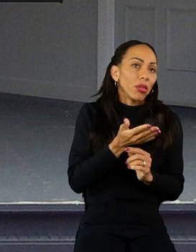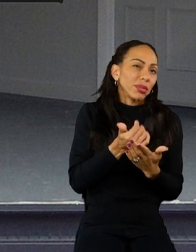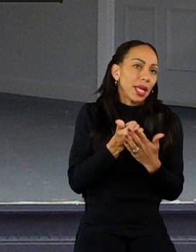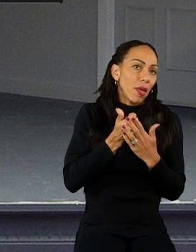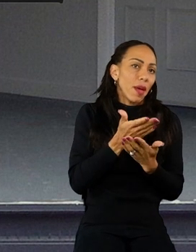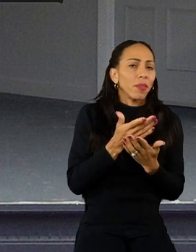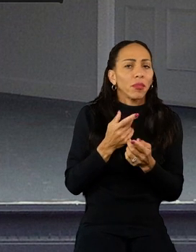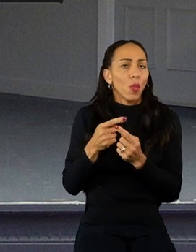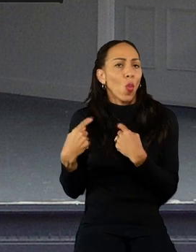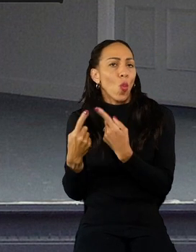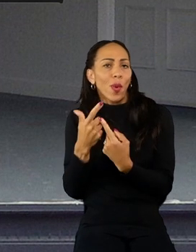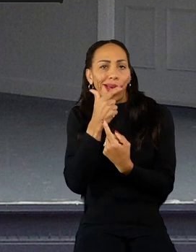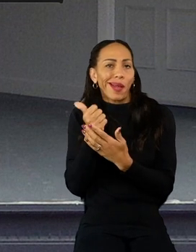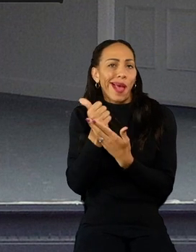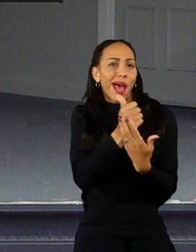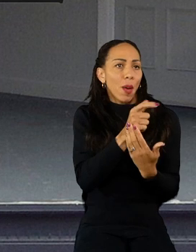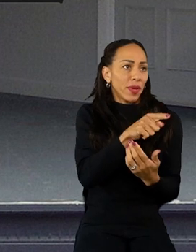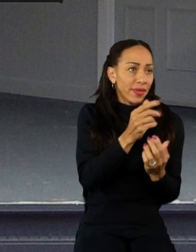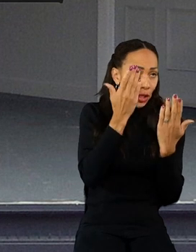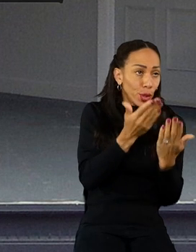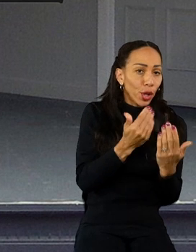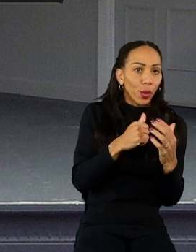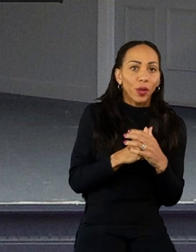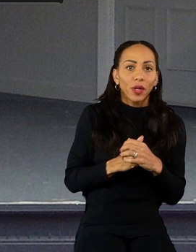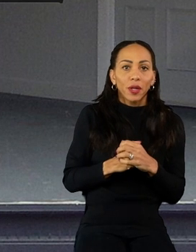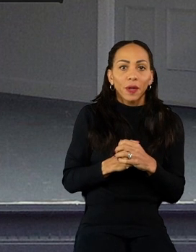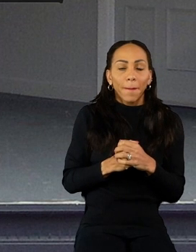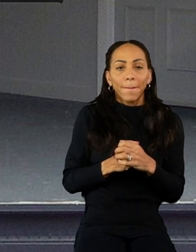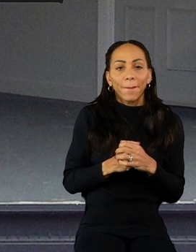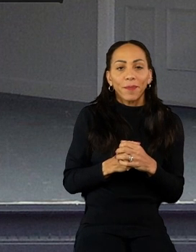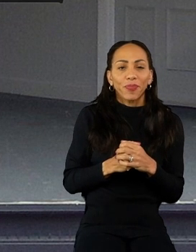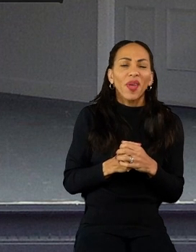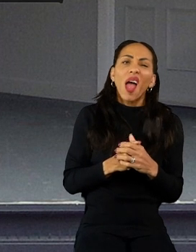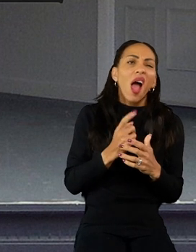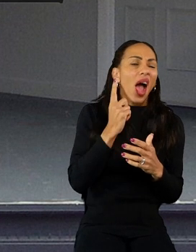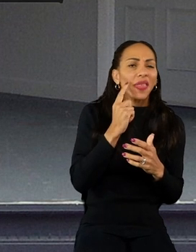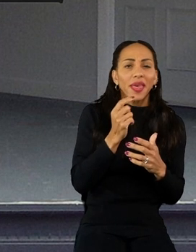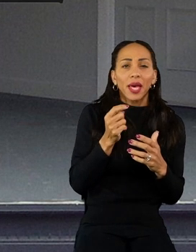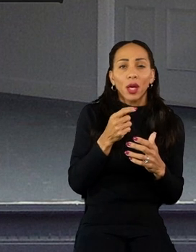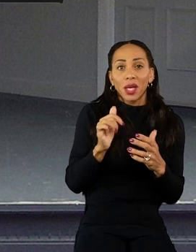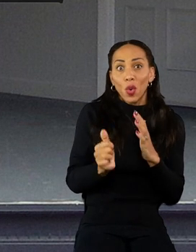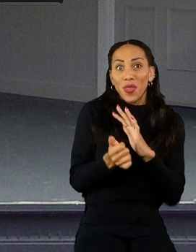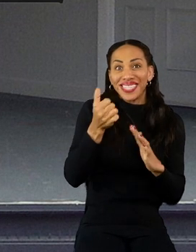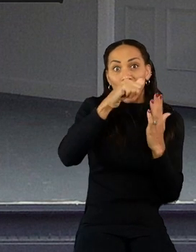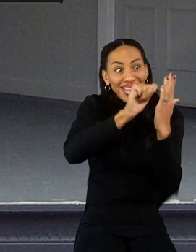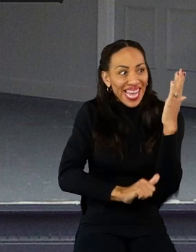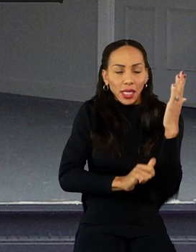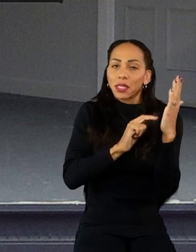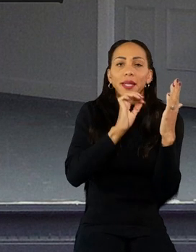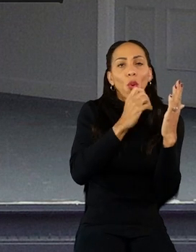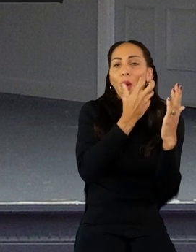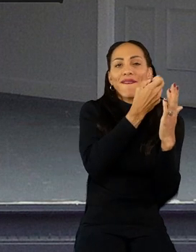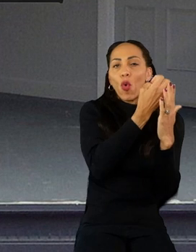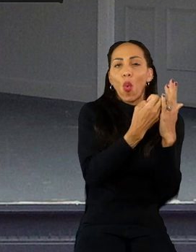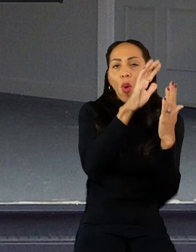the concept, the understanding of it. Yeah. And we can certainly help out with those things if they don't know those. It's unlikely they will know those